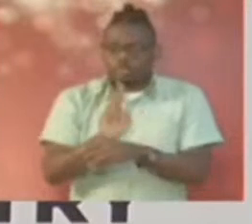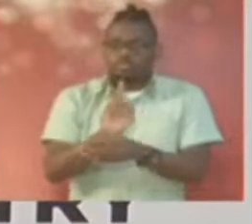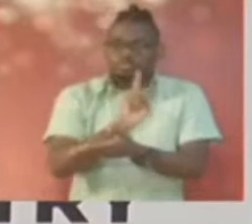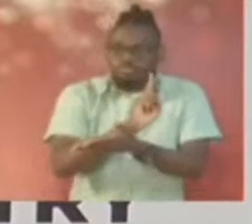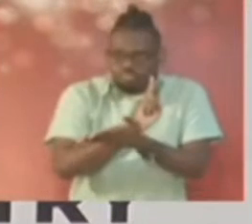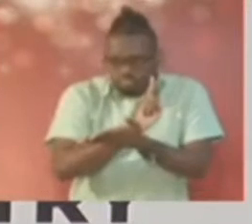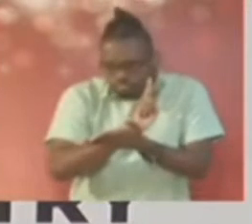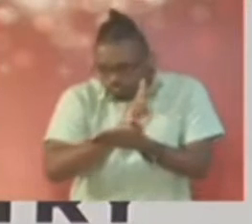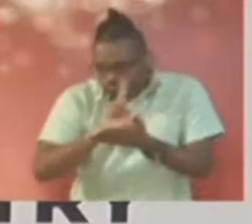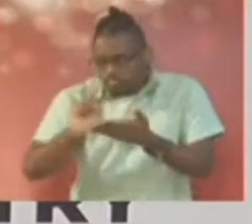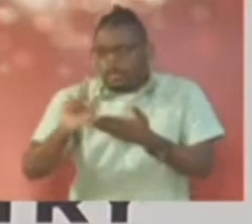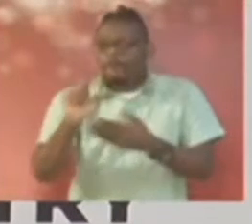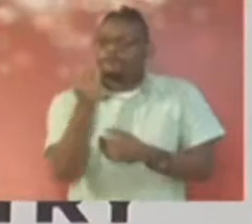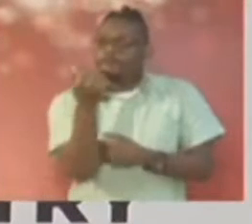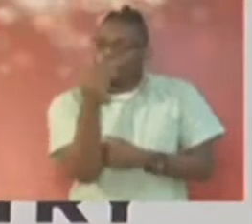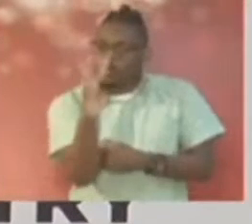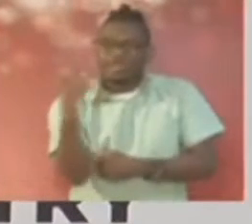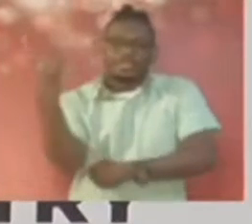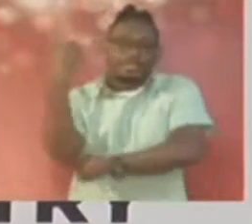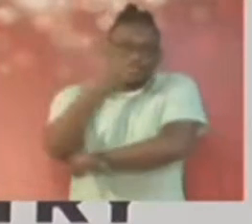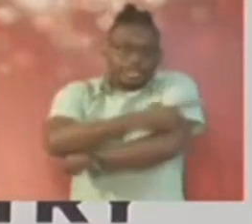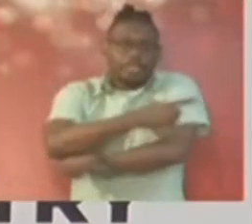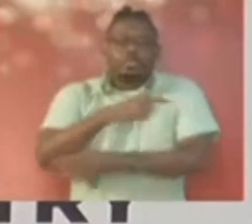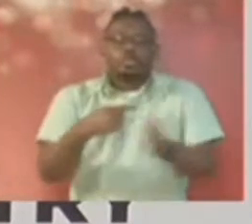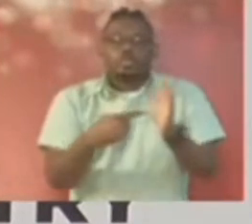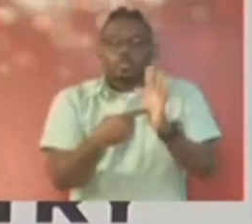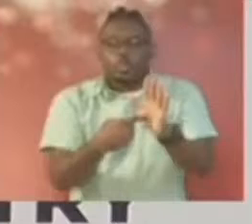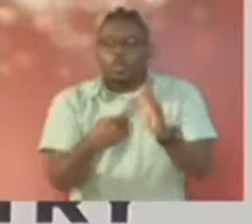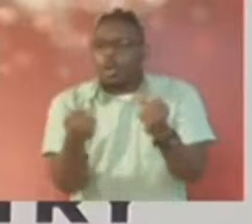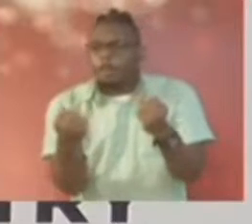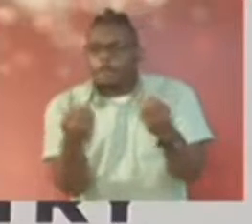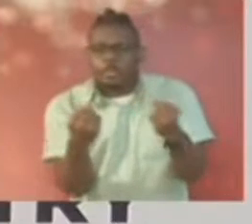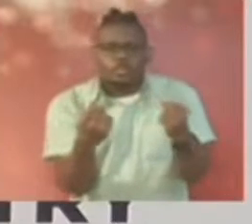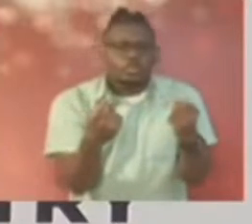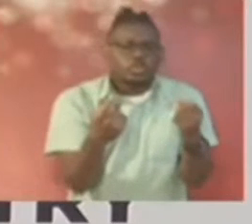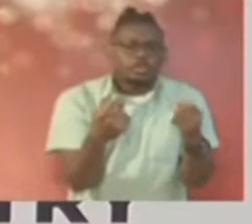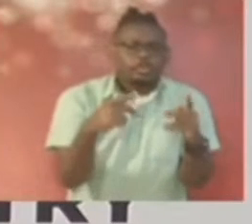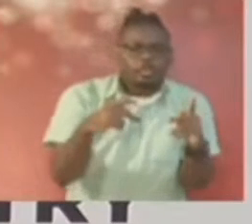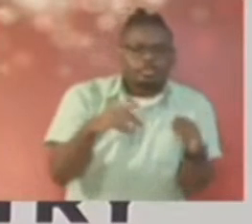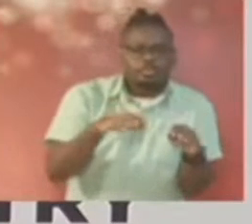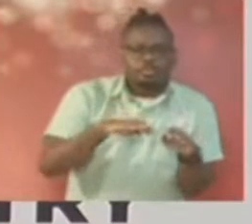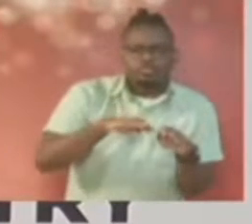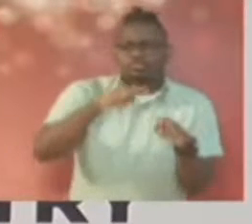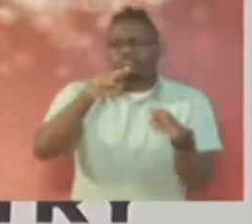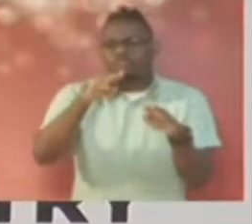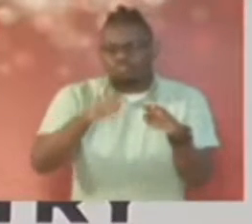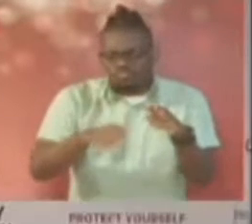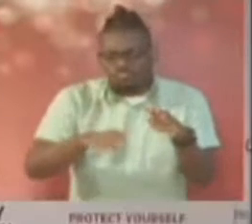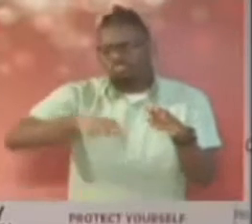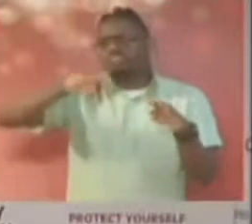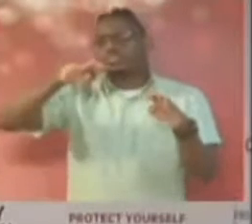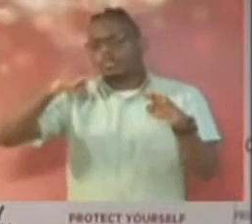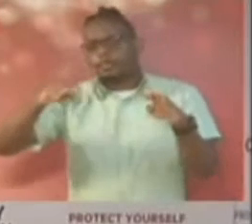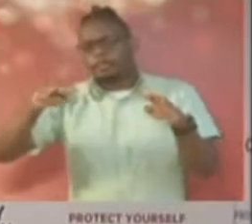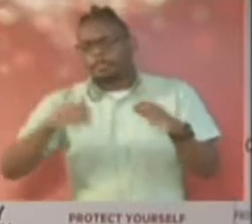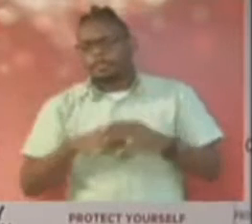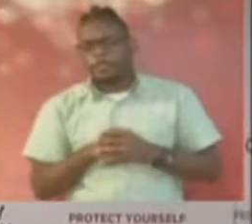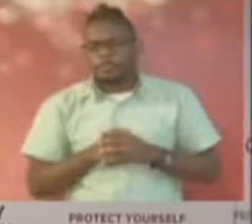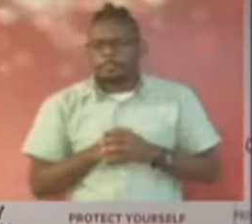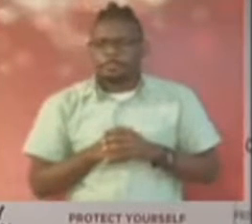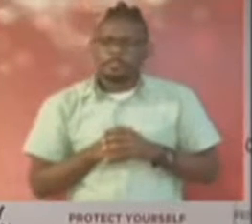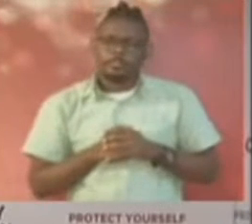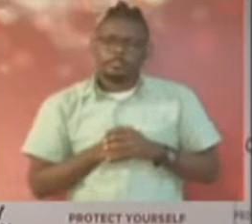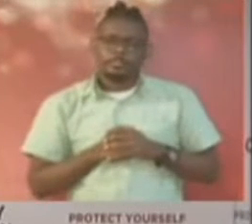give us an indication of what the patterns and the trajectory of the disease looks like, not any particular day. So, Ms. Alcantara, just to give some clarity to